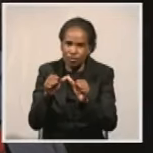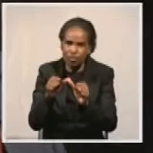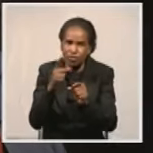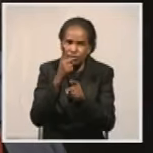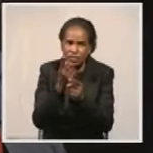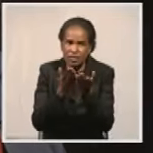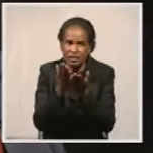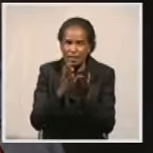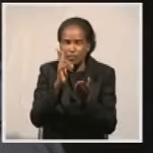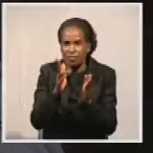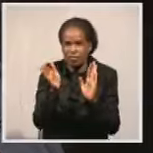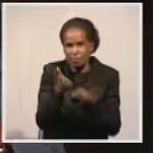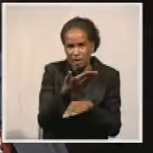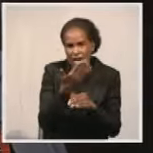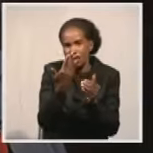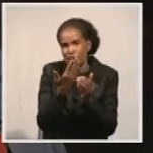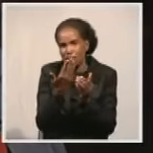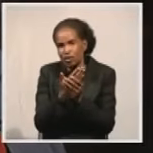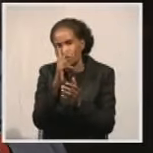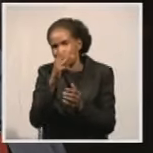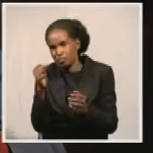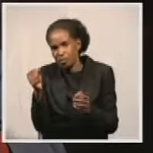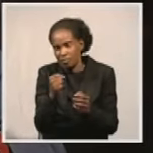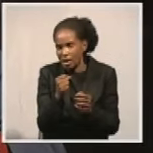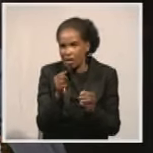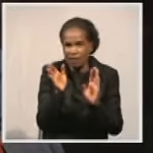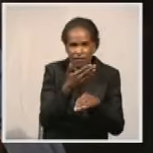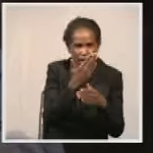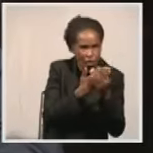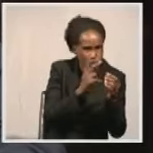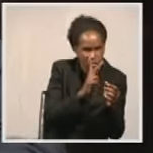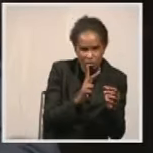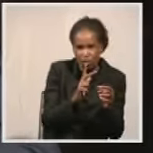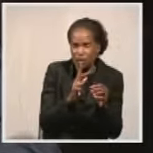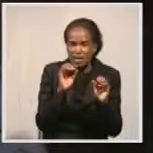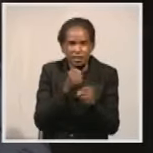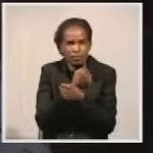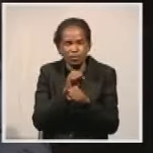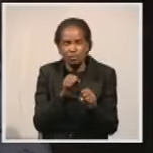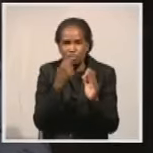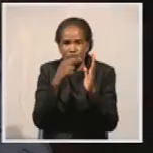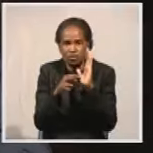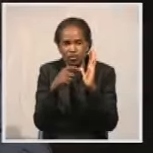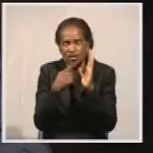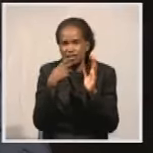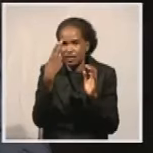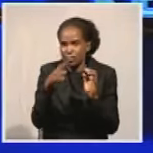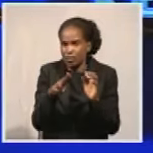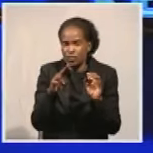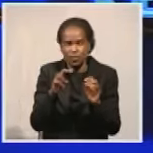having to fire those people, and now bringing on the new cadres that are coming on board. Reflect a little bit on that for us.